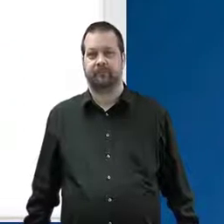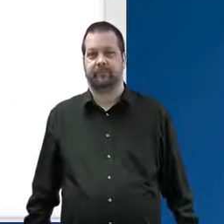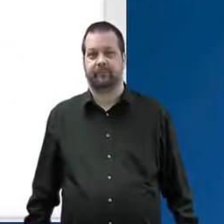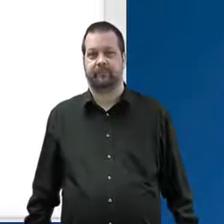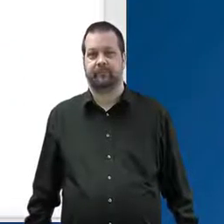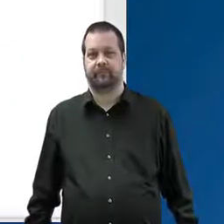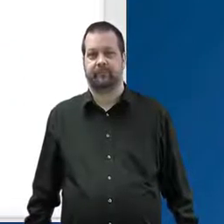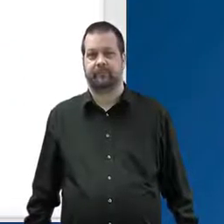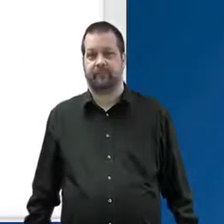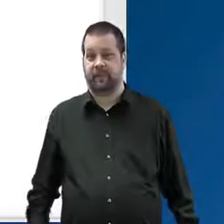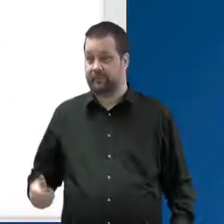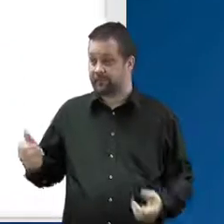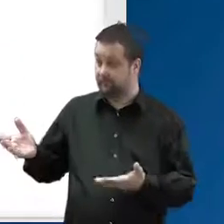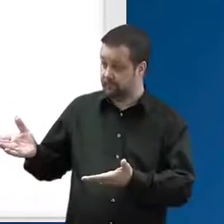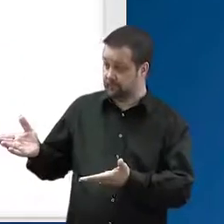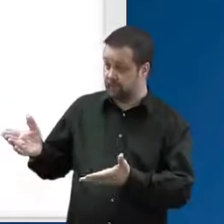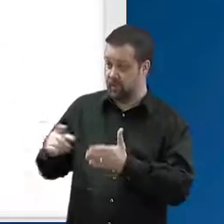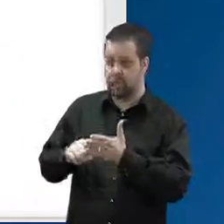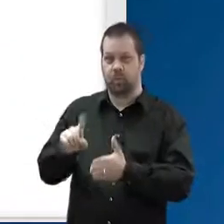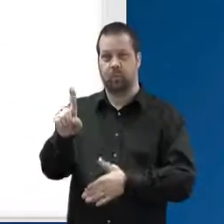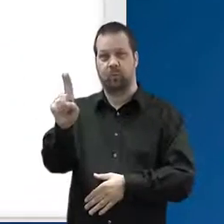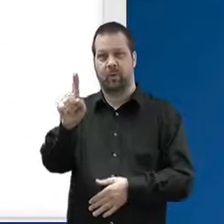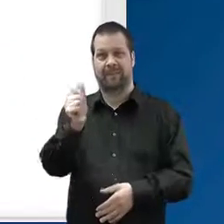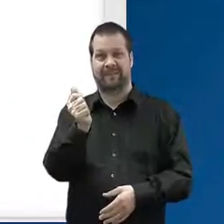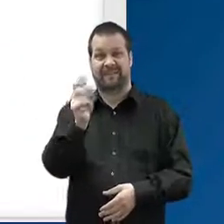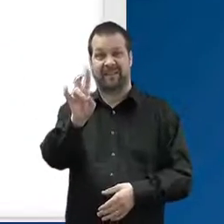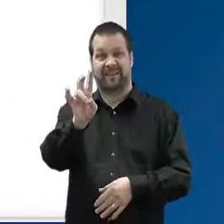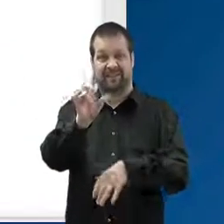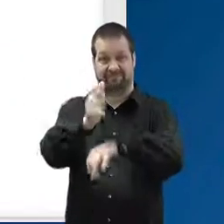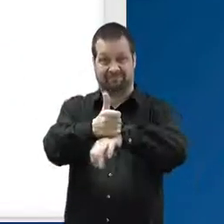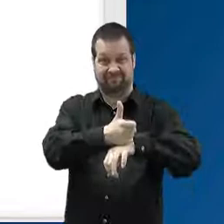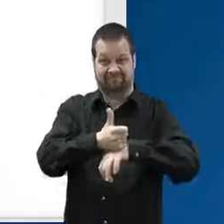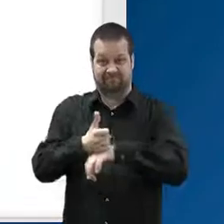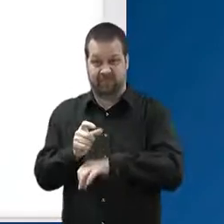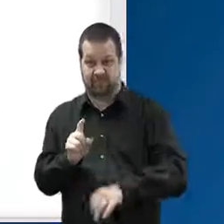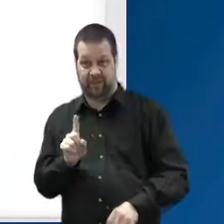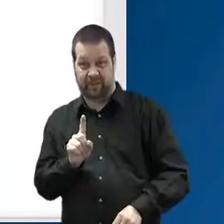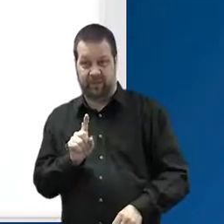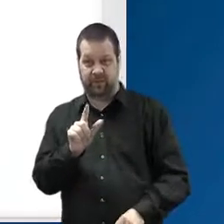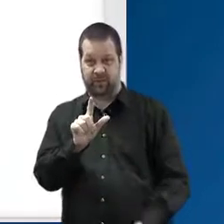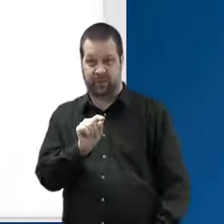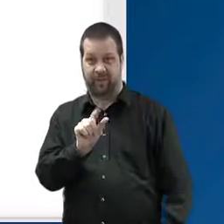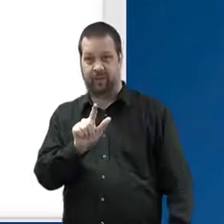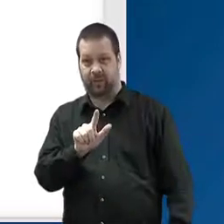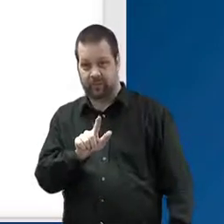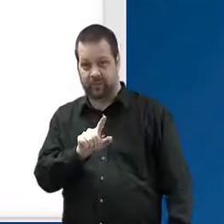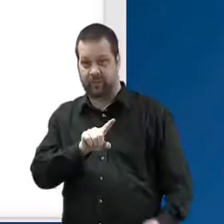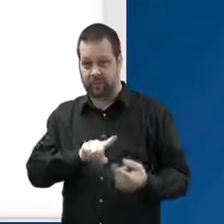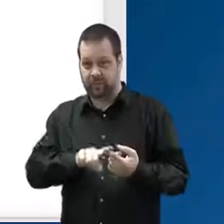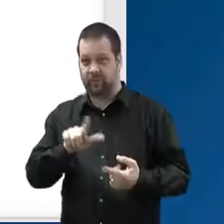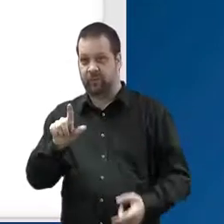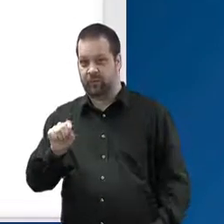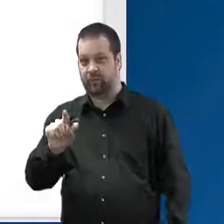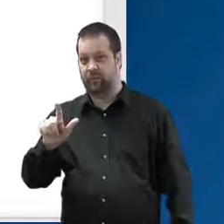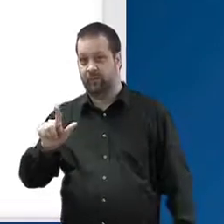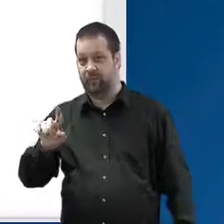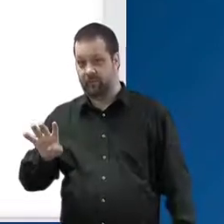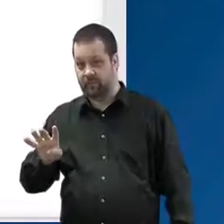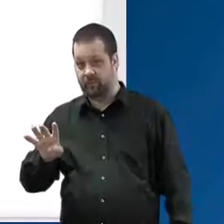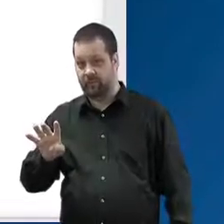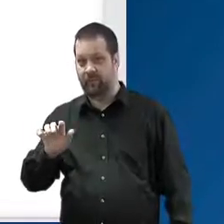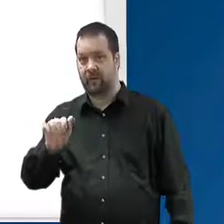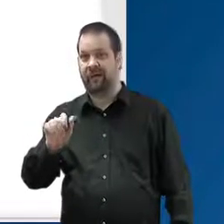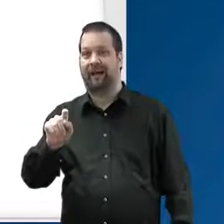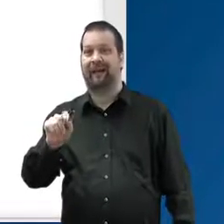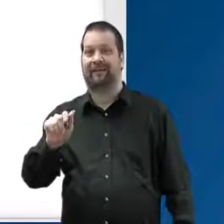This map shows the location of the 17 projects included in the 2021 through 2024 rural TIP for Atascosa